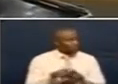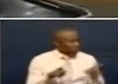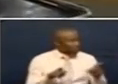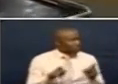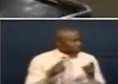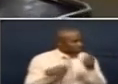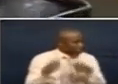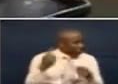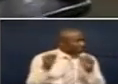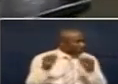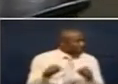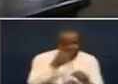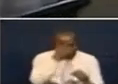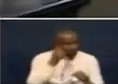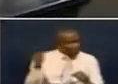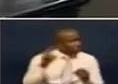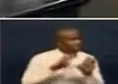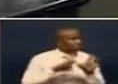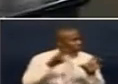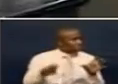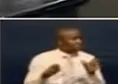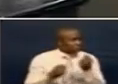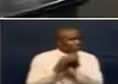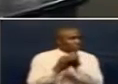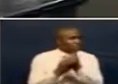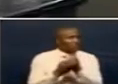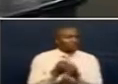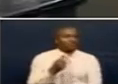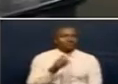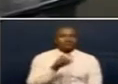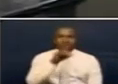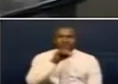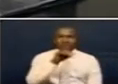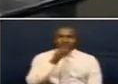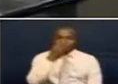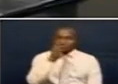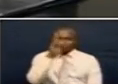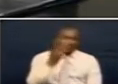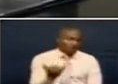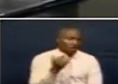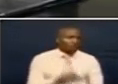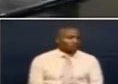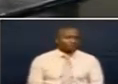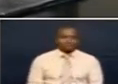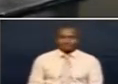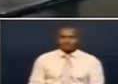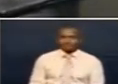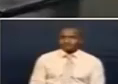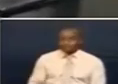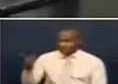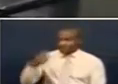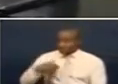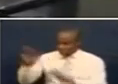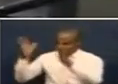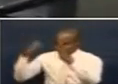seat now that he has declared his support for President Uhuru Kenyatta? First of all, I'll congratulate my